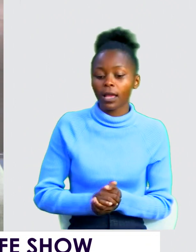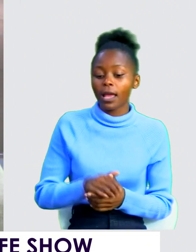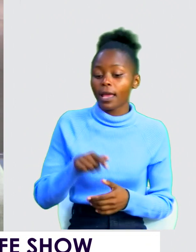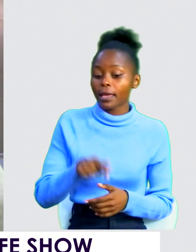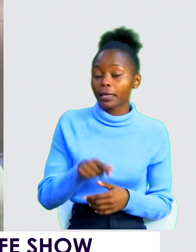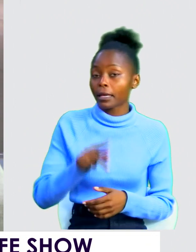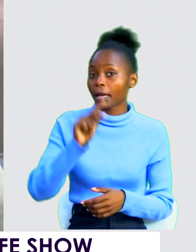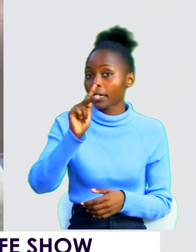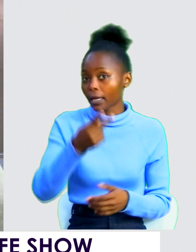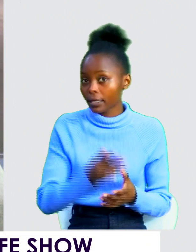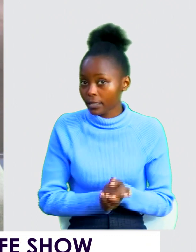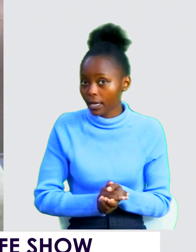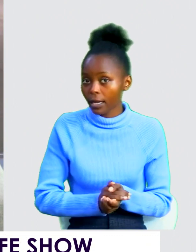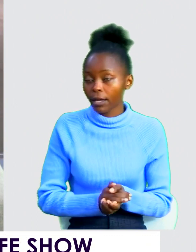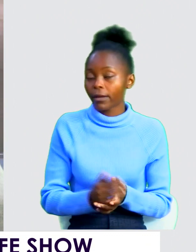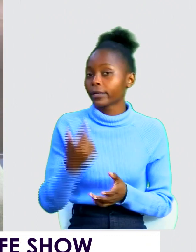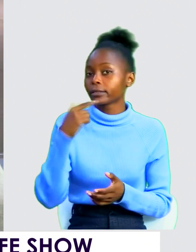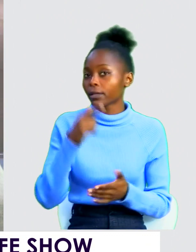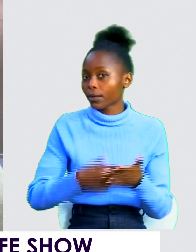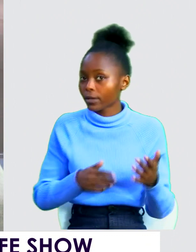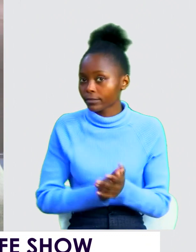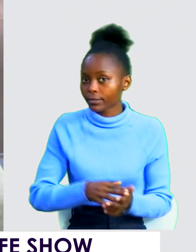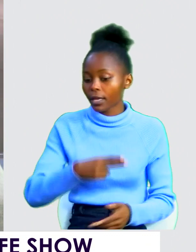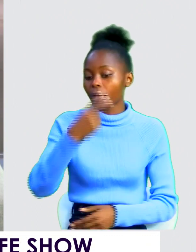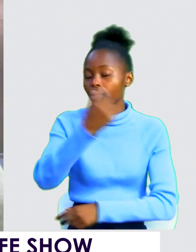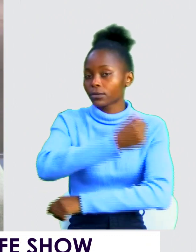call it secondary school, high school.